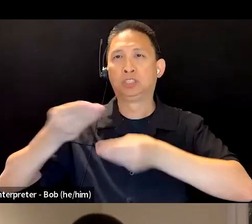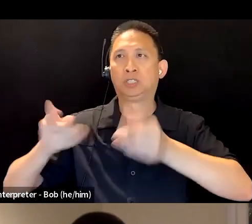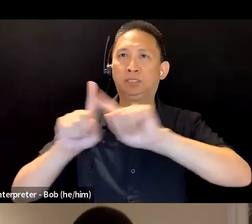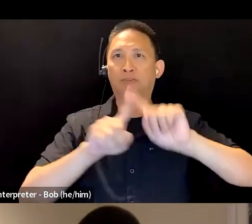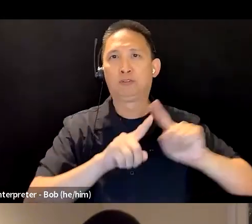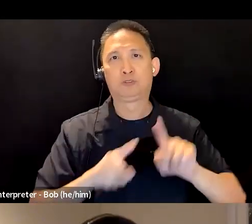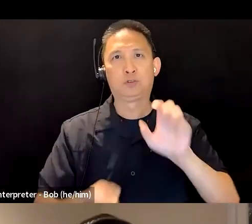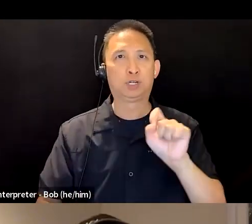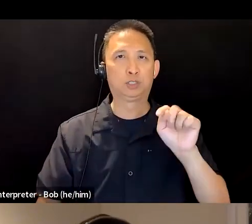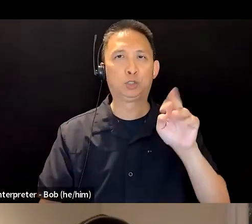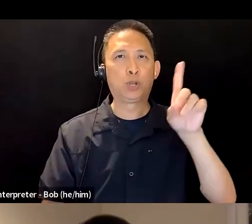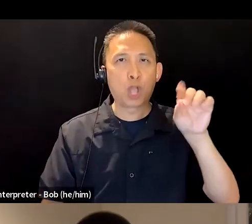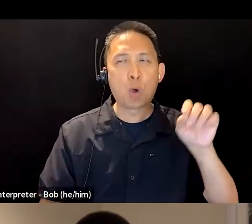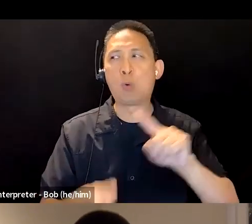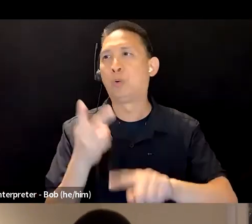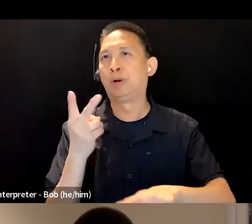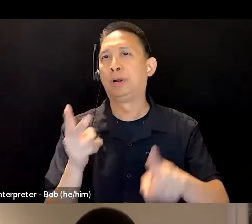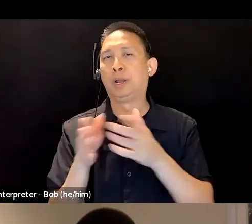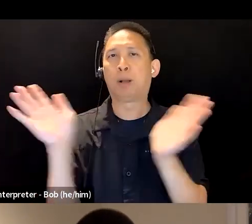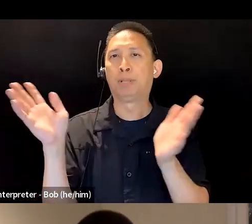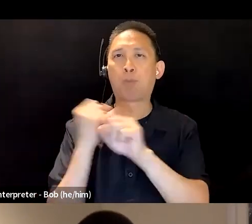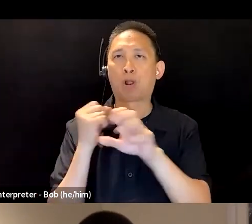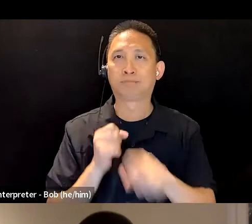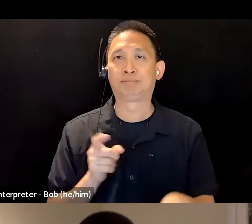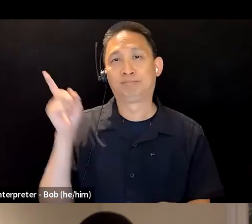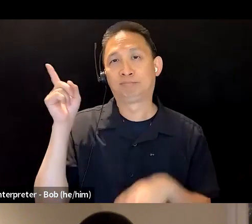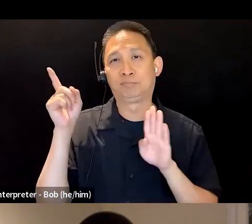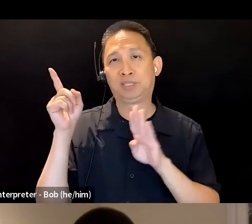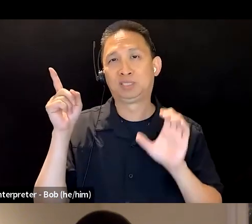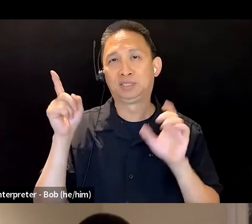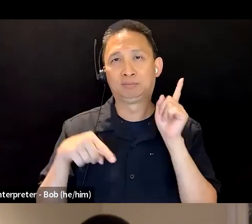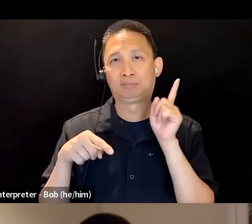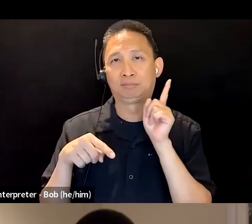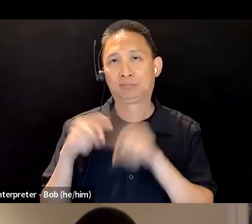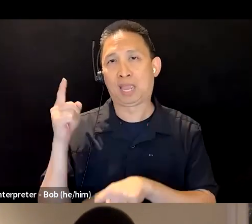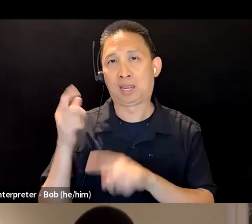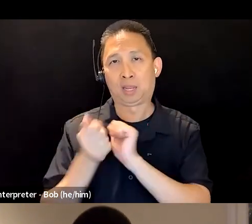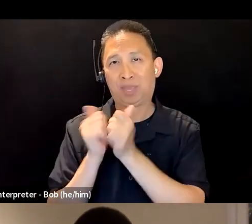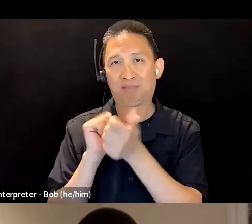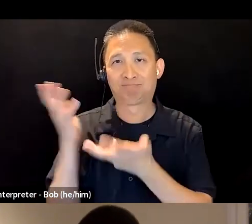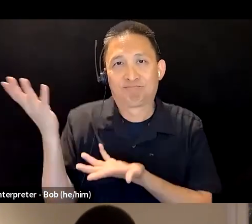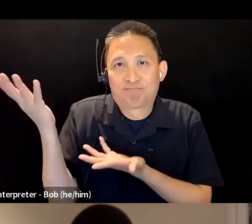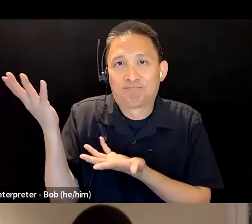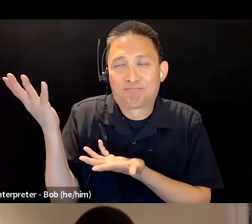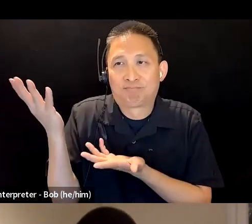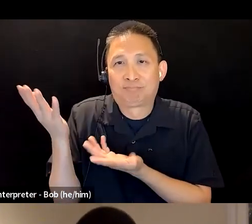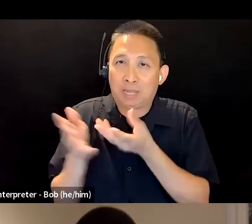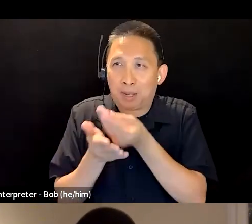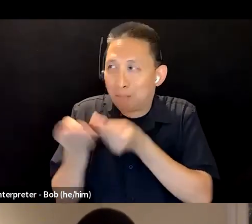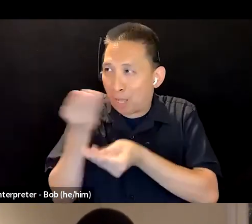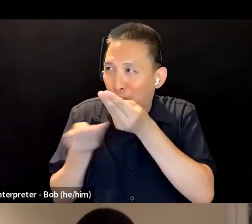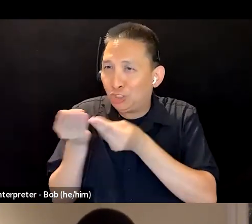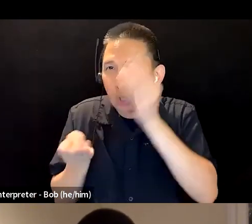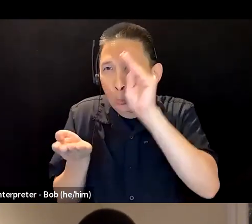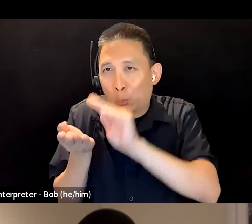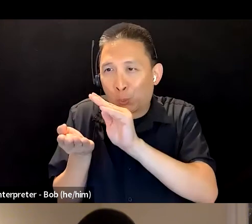public broadcasters are making. And obviously, you know, they can't necessarily compete on budgets and on price and things like that. So it's kind of